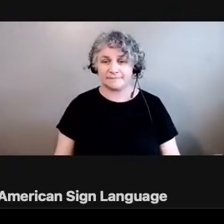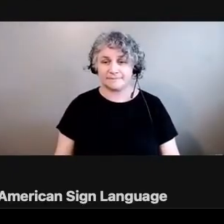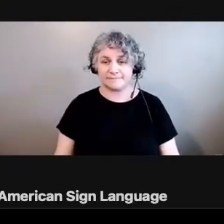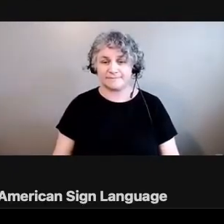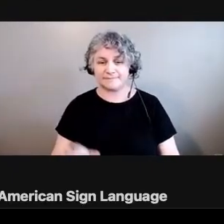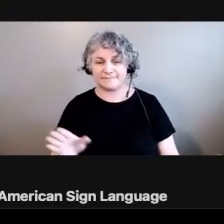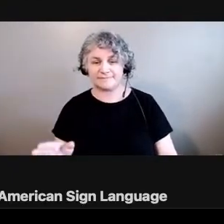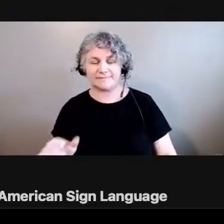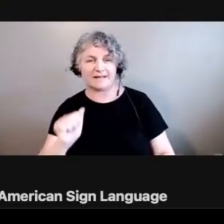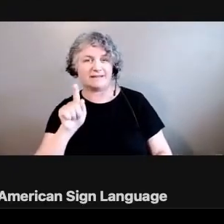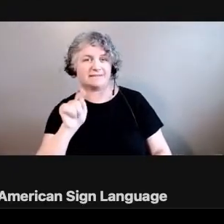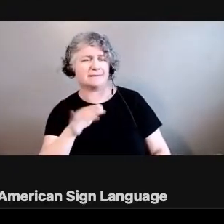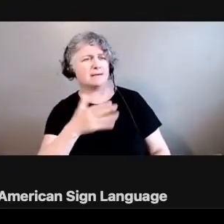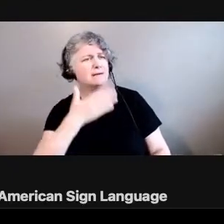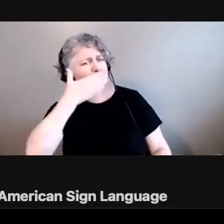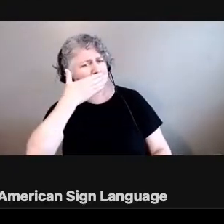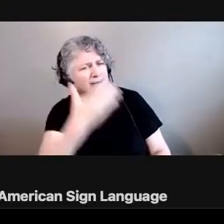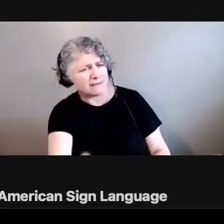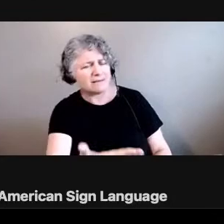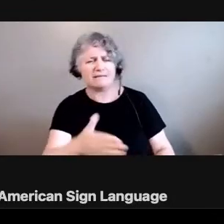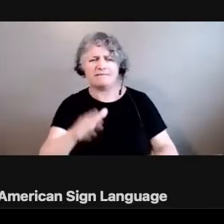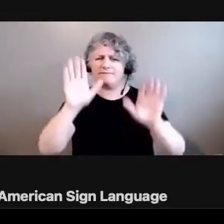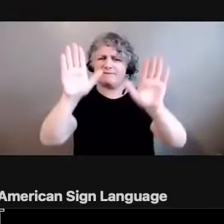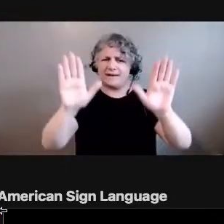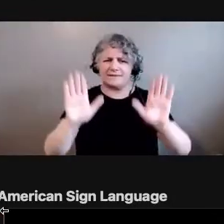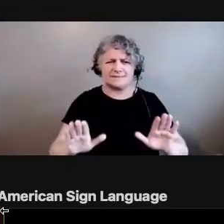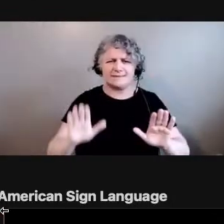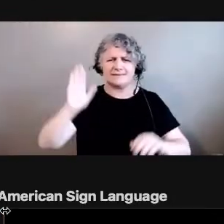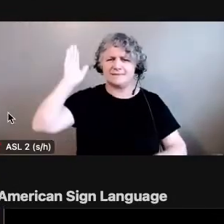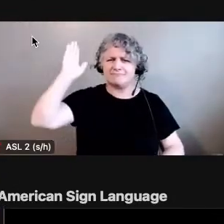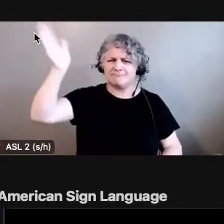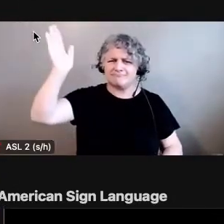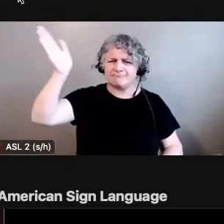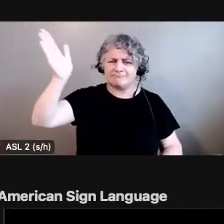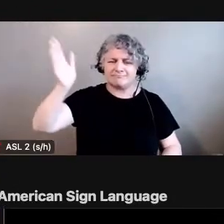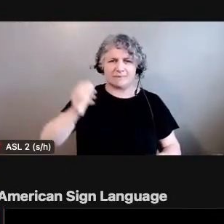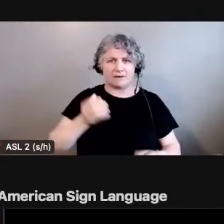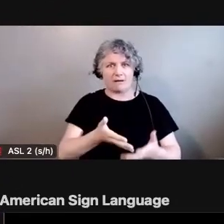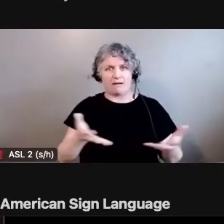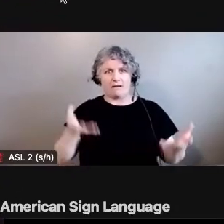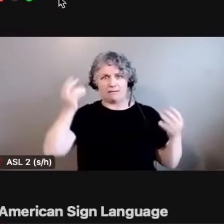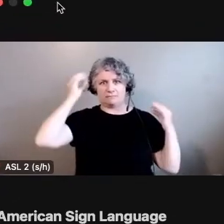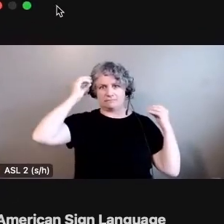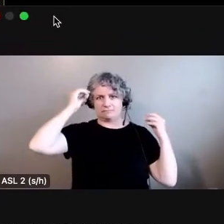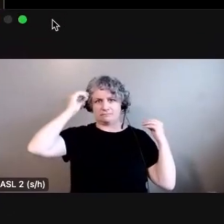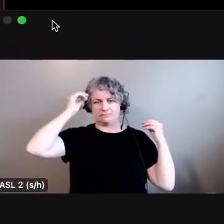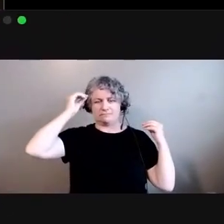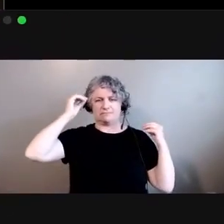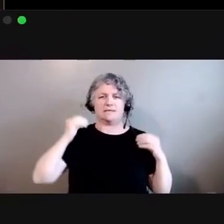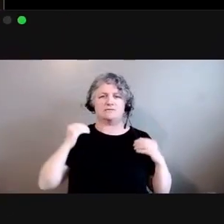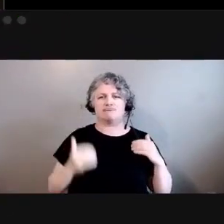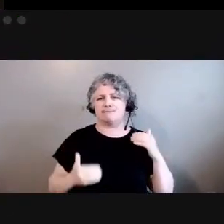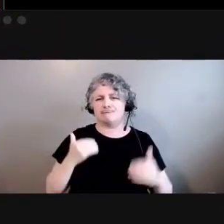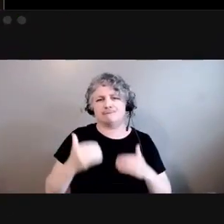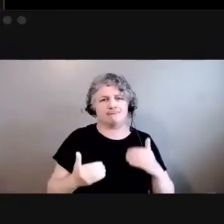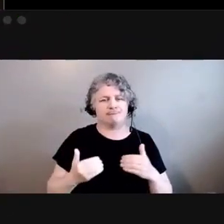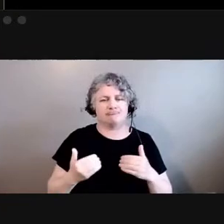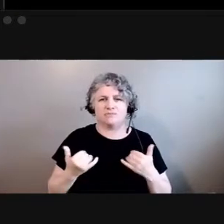Thank you, Mahadeo. That was fantastic. And it gives us so much to think about as we move through this conference and